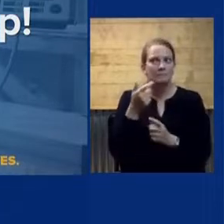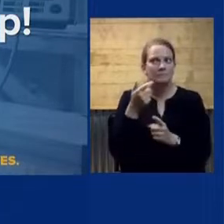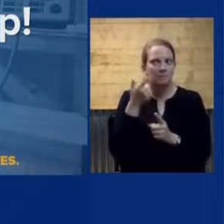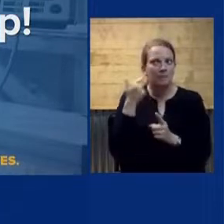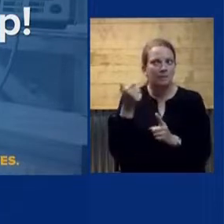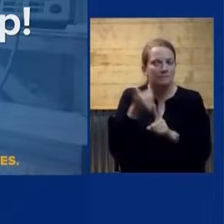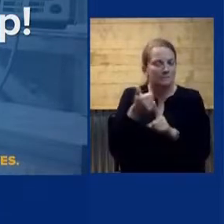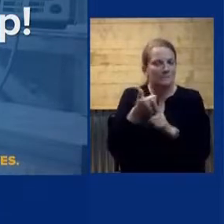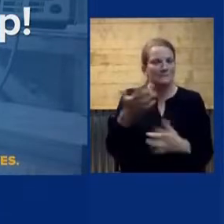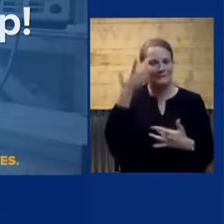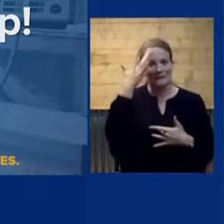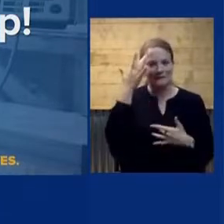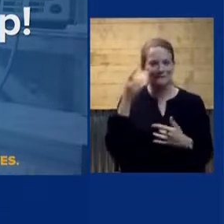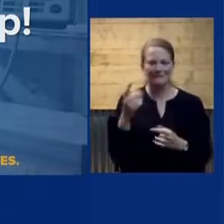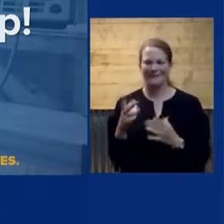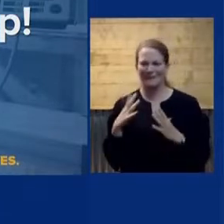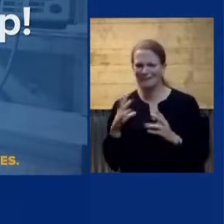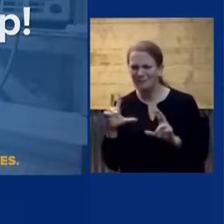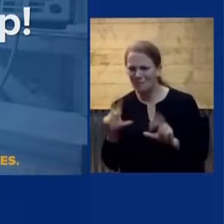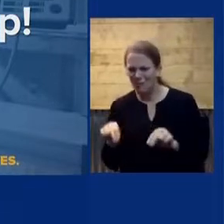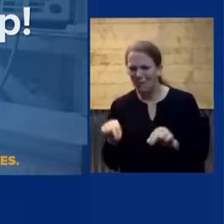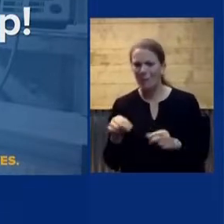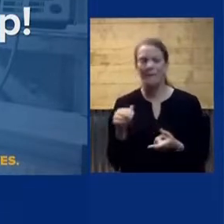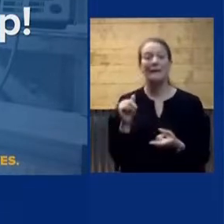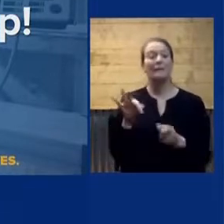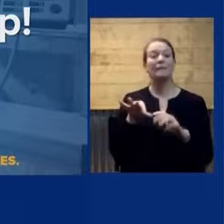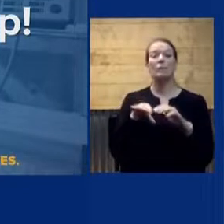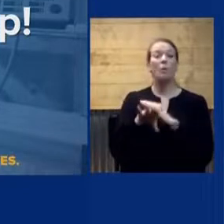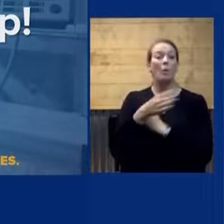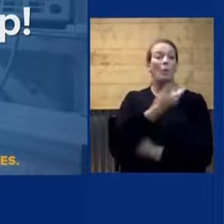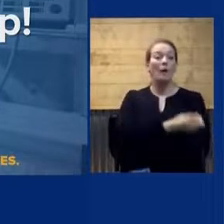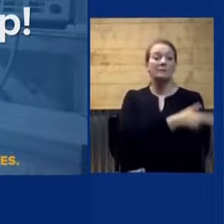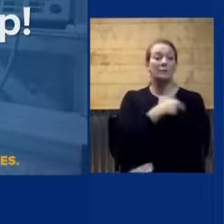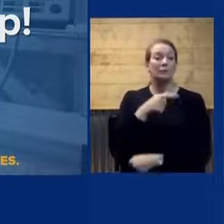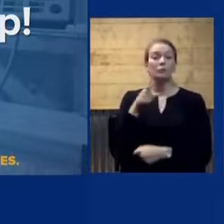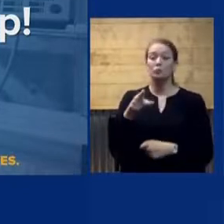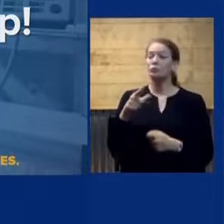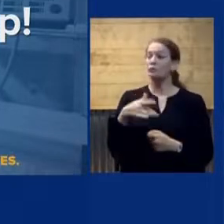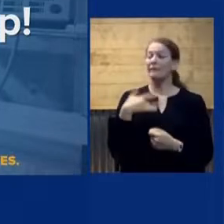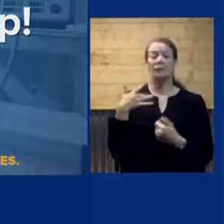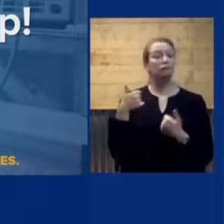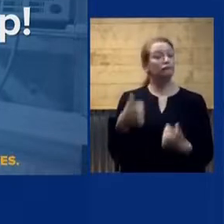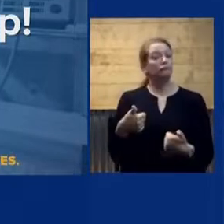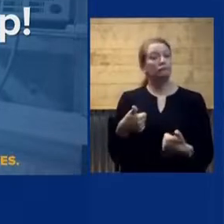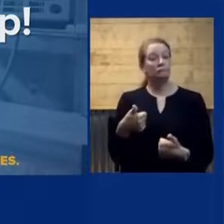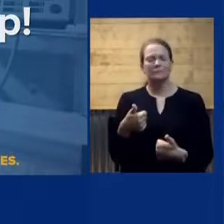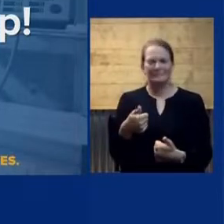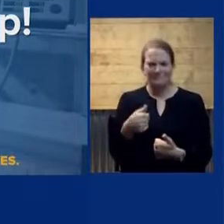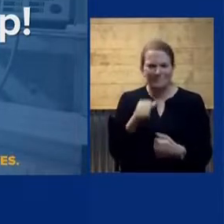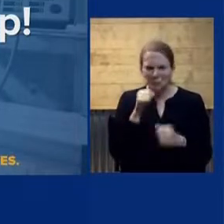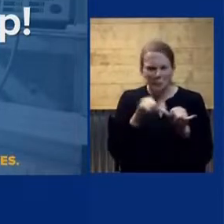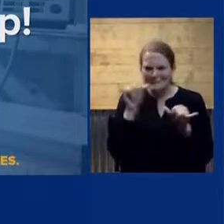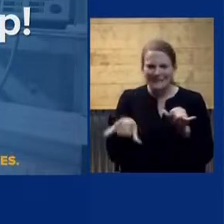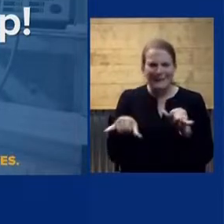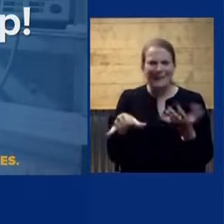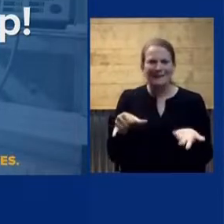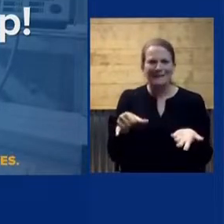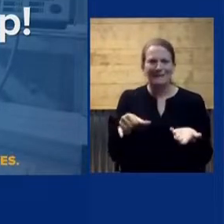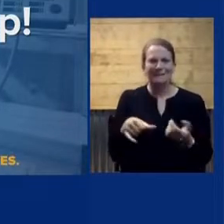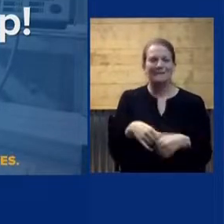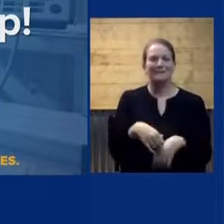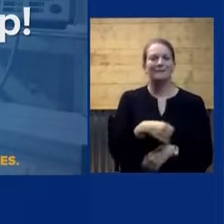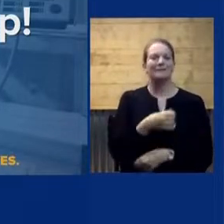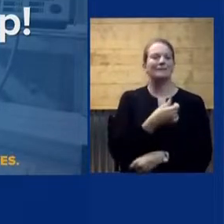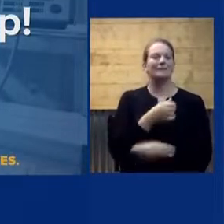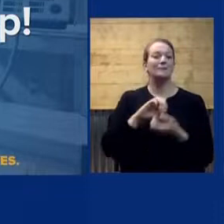vacation. Hospital won't keep you if you're well and you're just going there for a respite. The